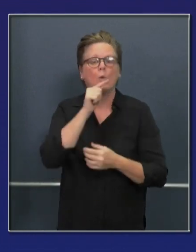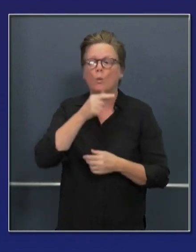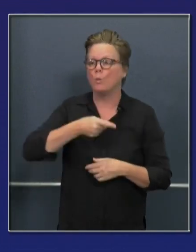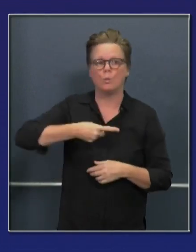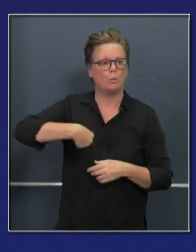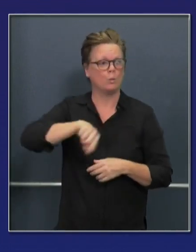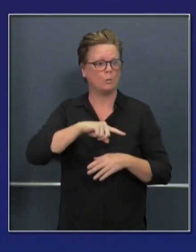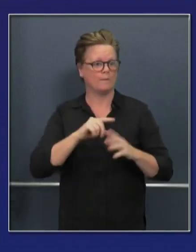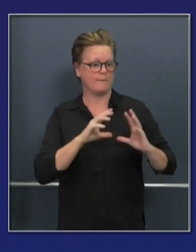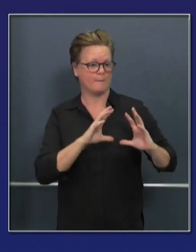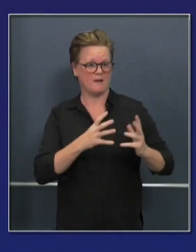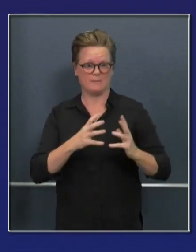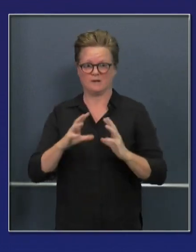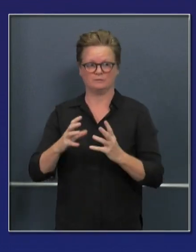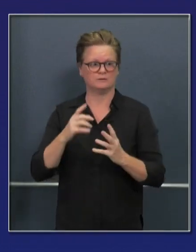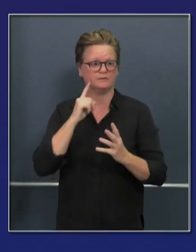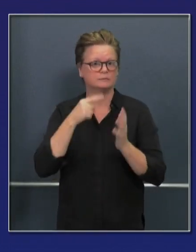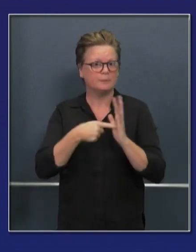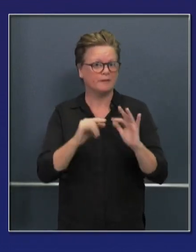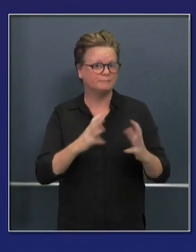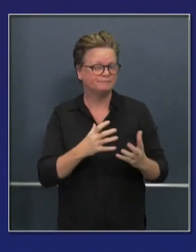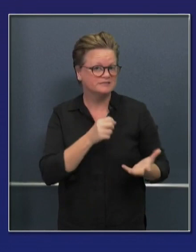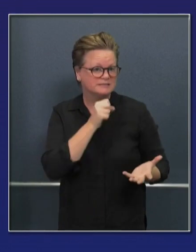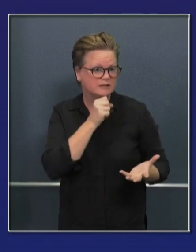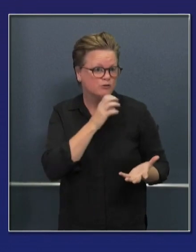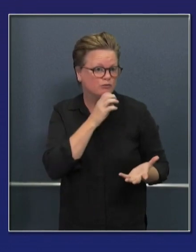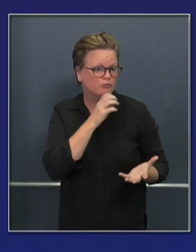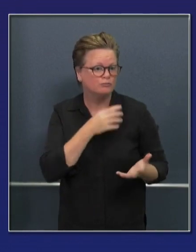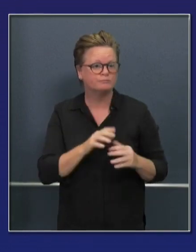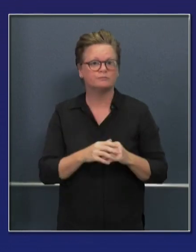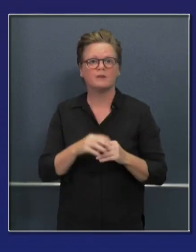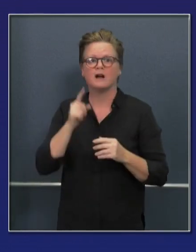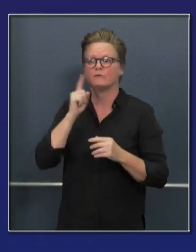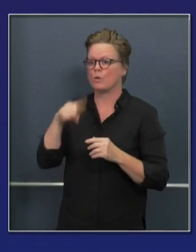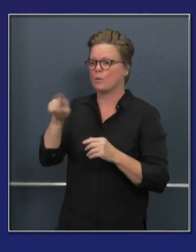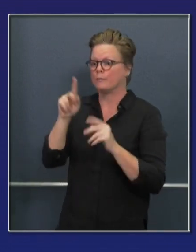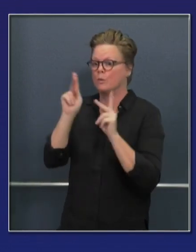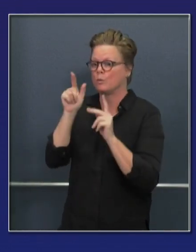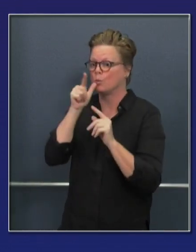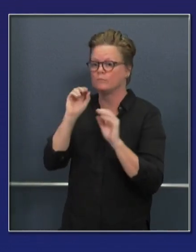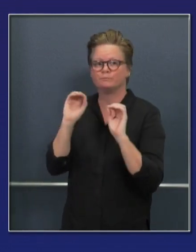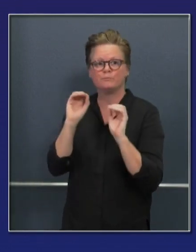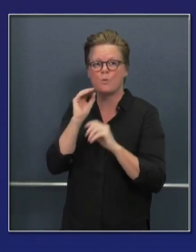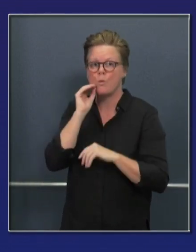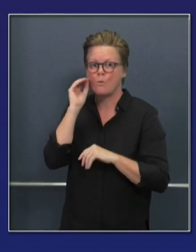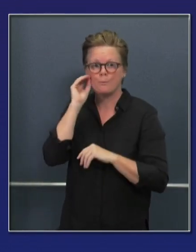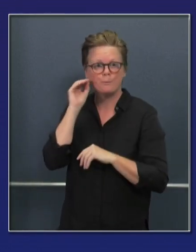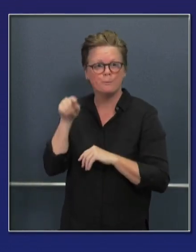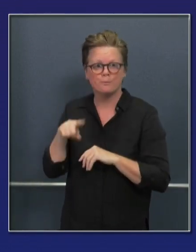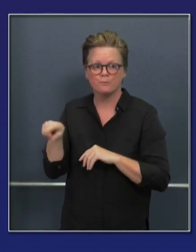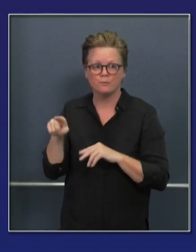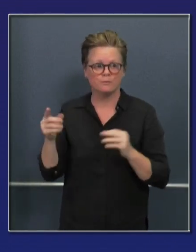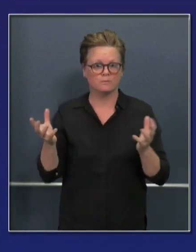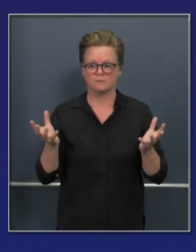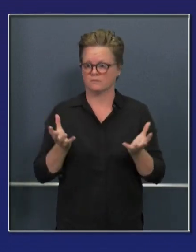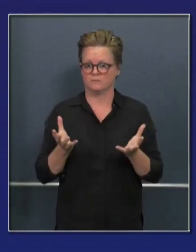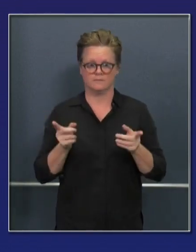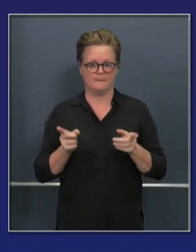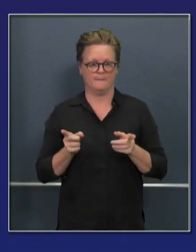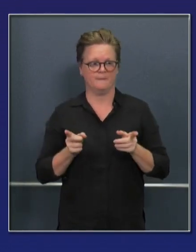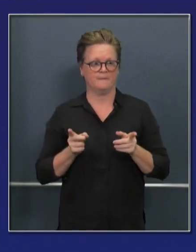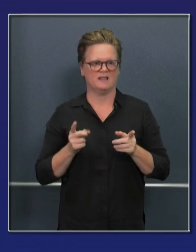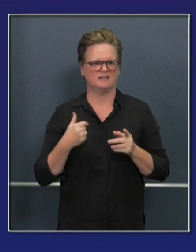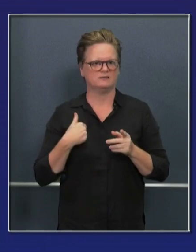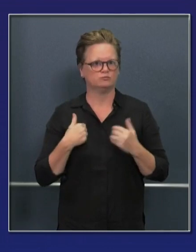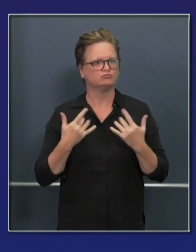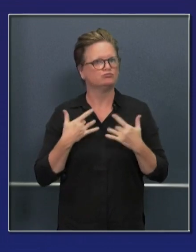2 today, nursing homes and the homeless populations. We, of course, are very concerned about